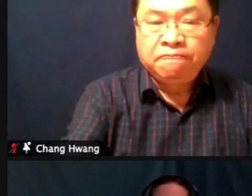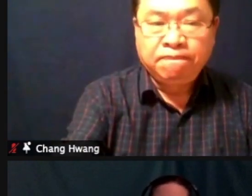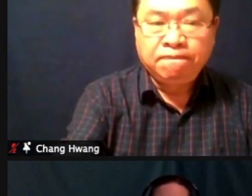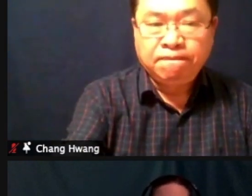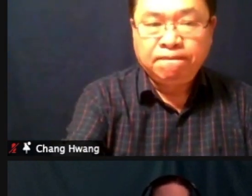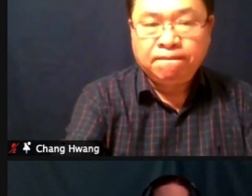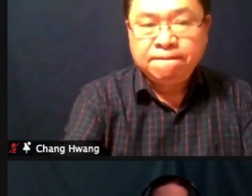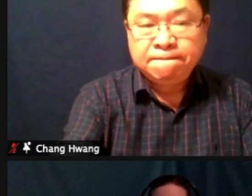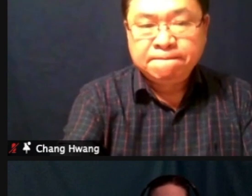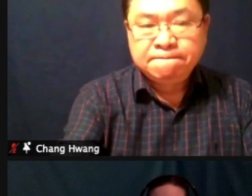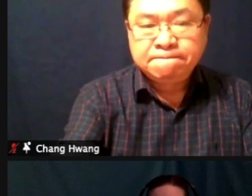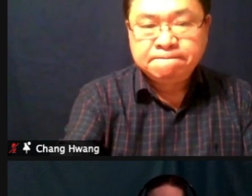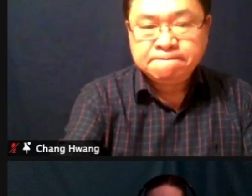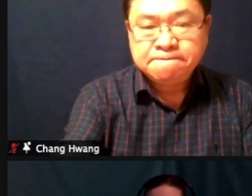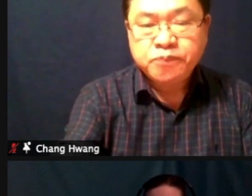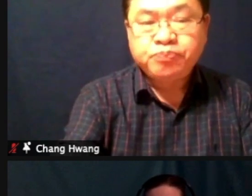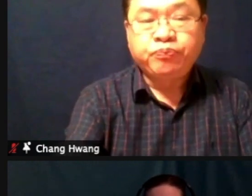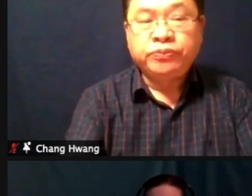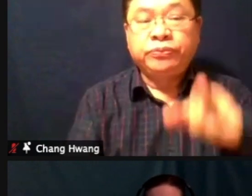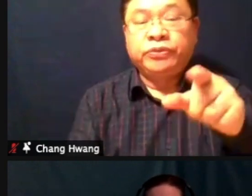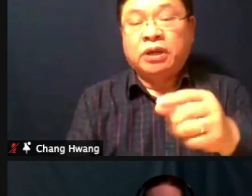requirements were established then.